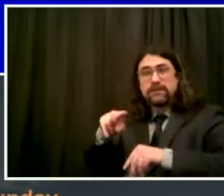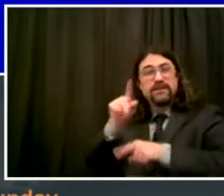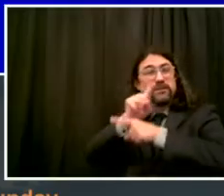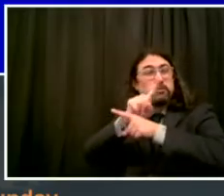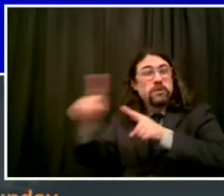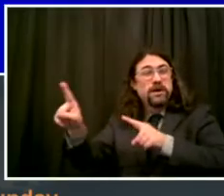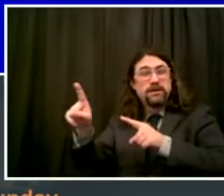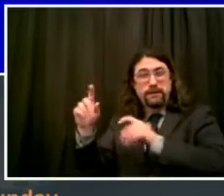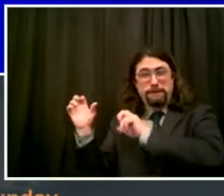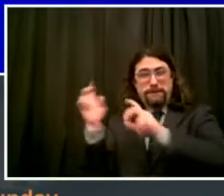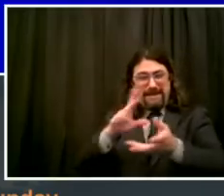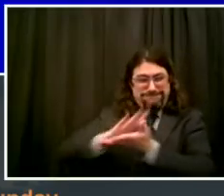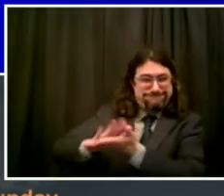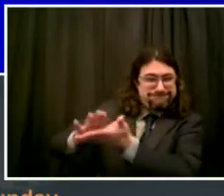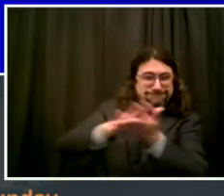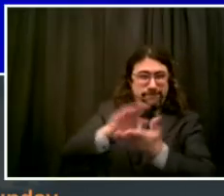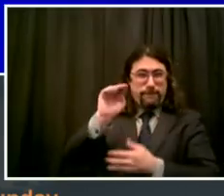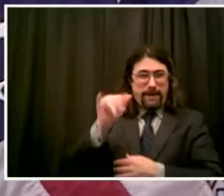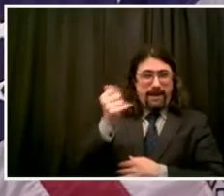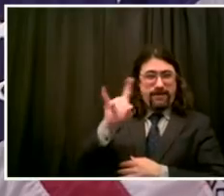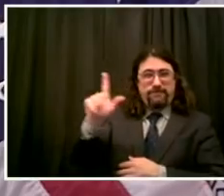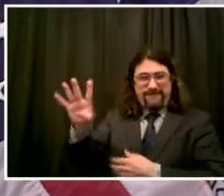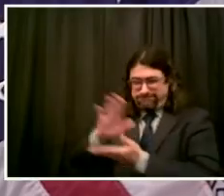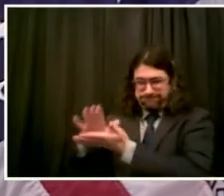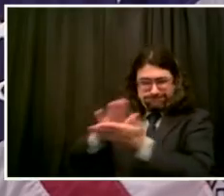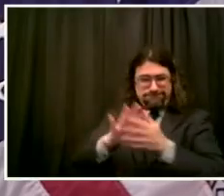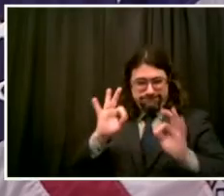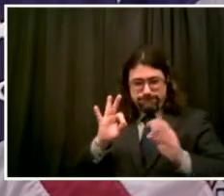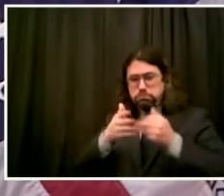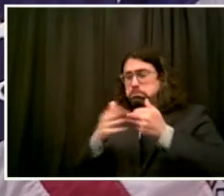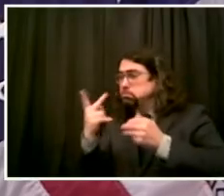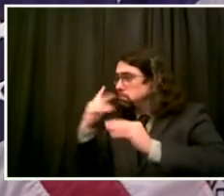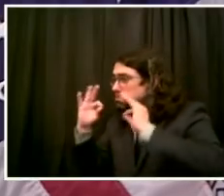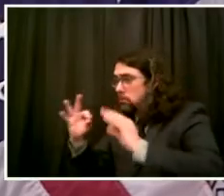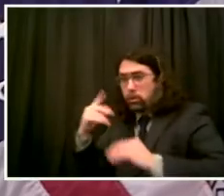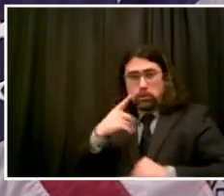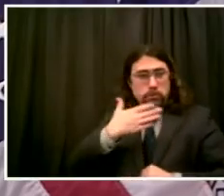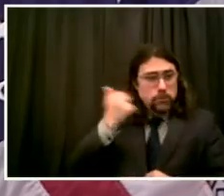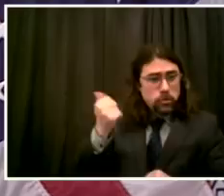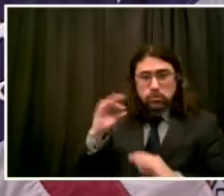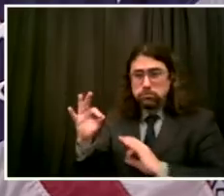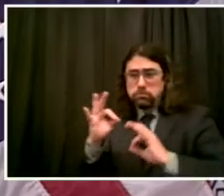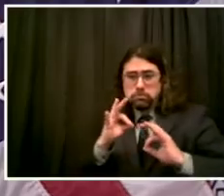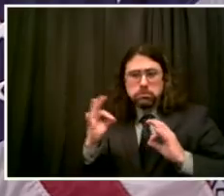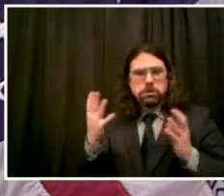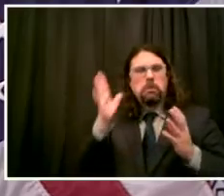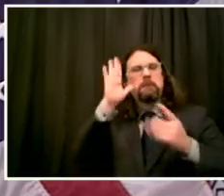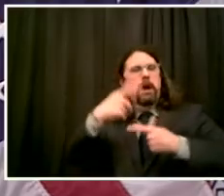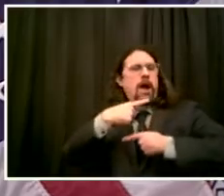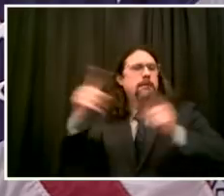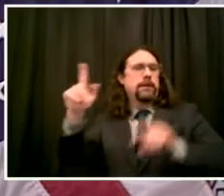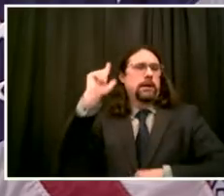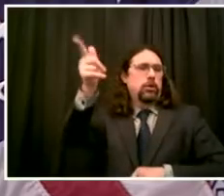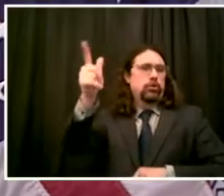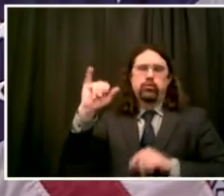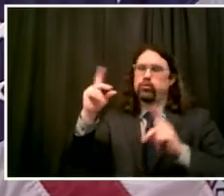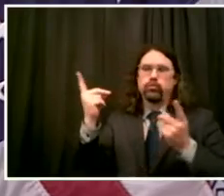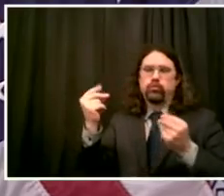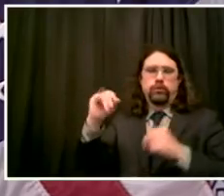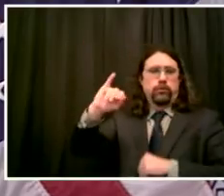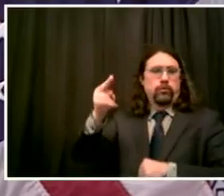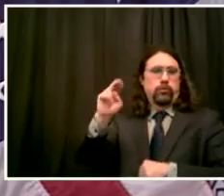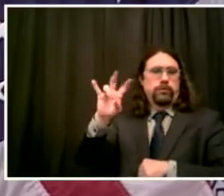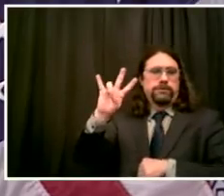Okay, I want to talk about an incident that happened last night. And